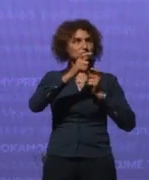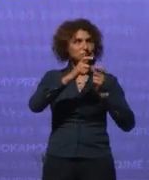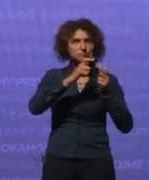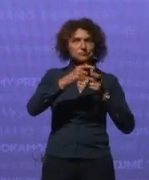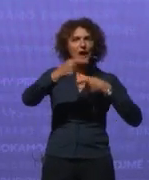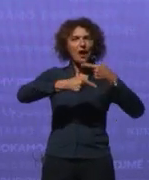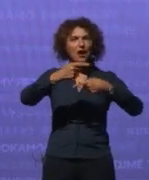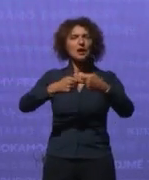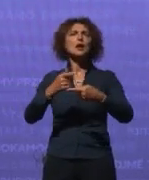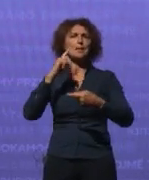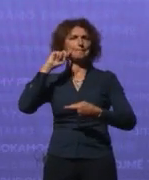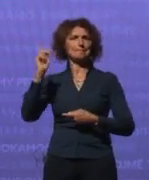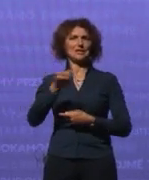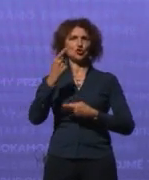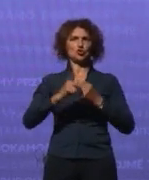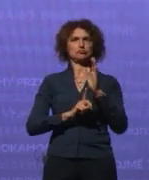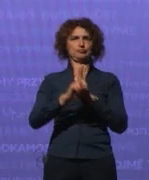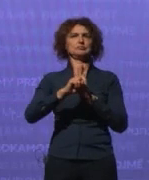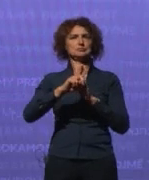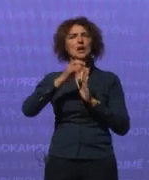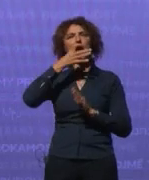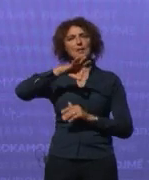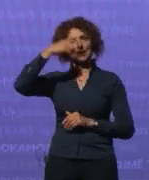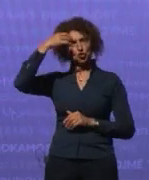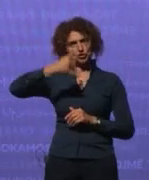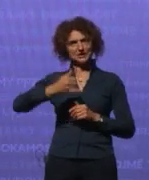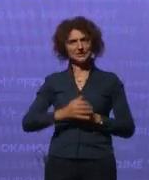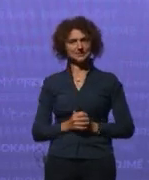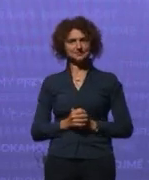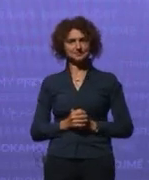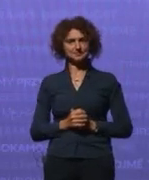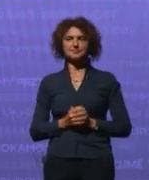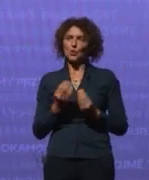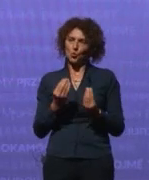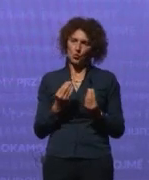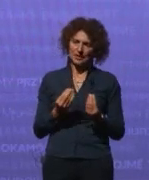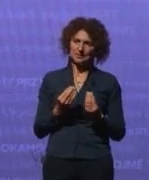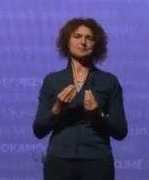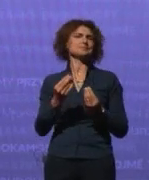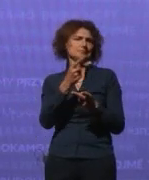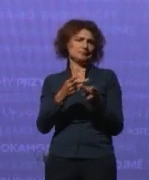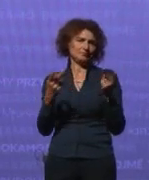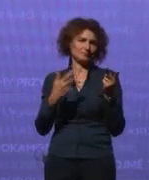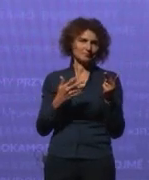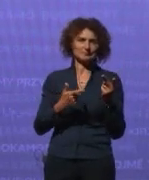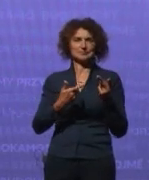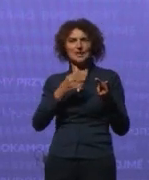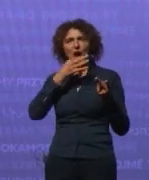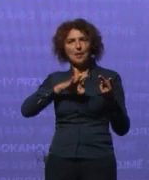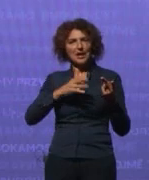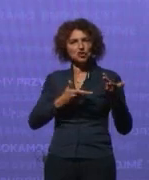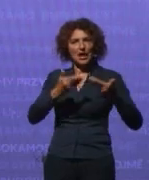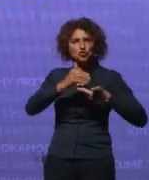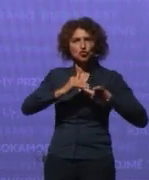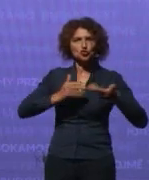children's skills in social interaction is with a therapist. So we look